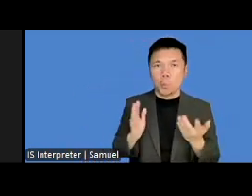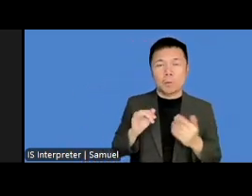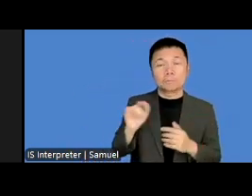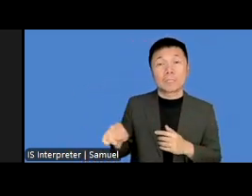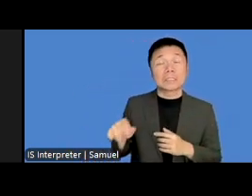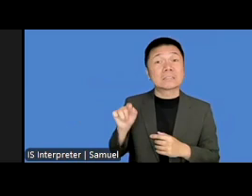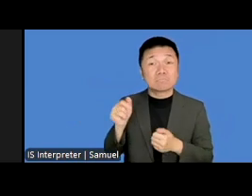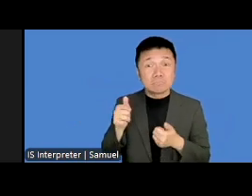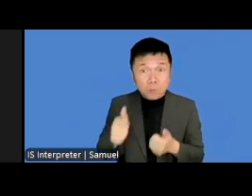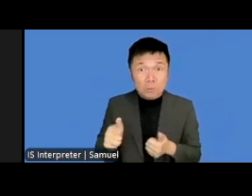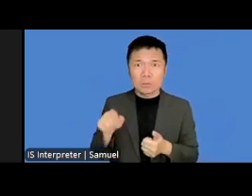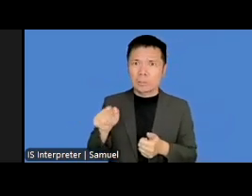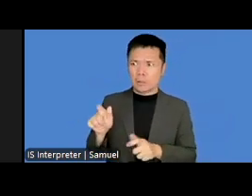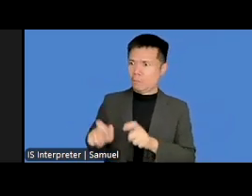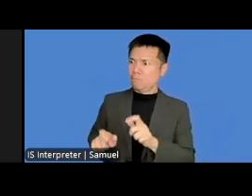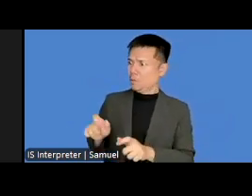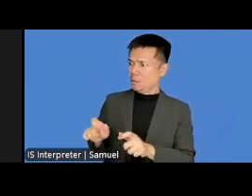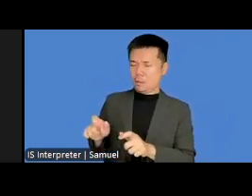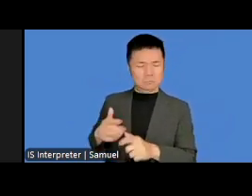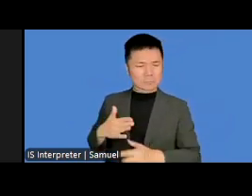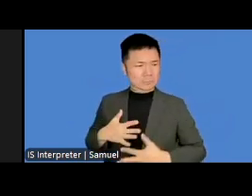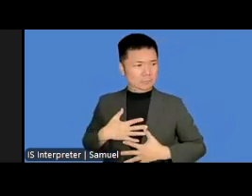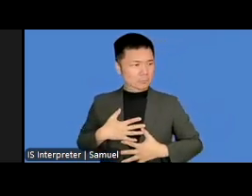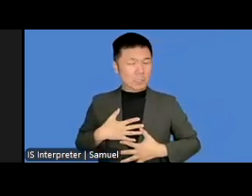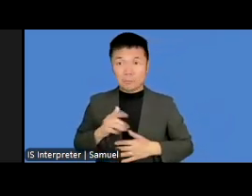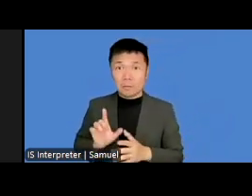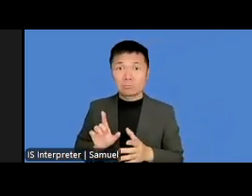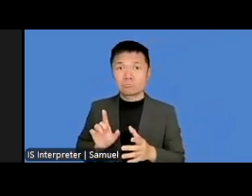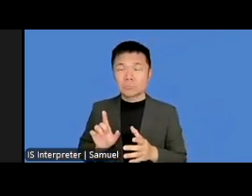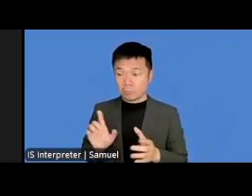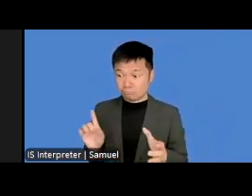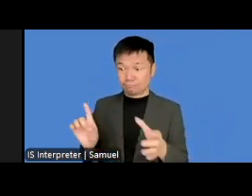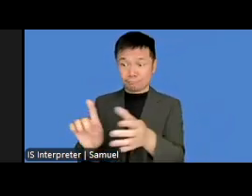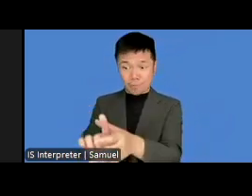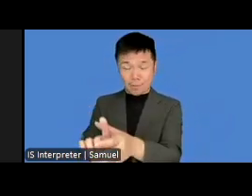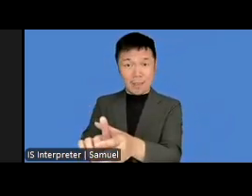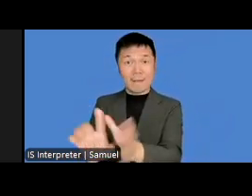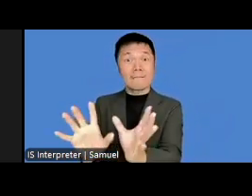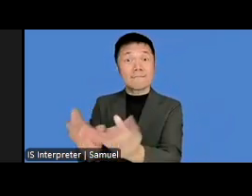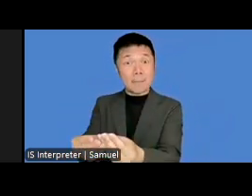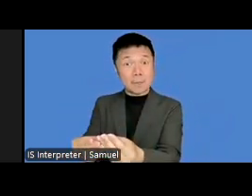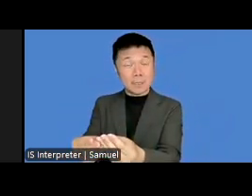to ensure that the people are currently, well coping and cared for and protected.